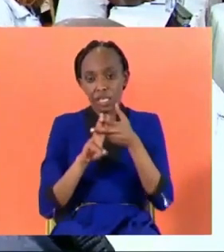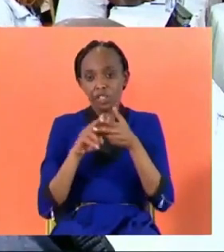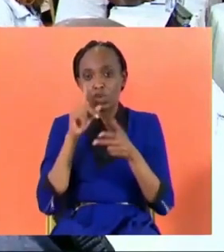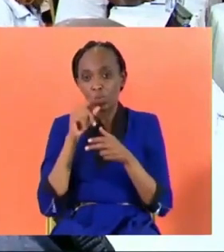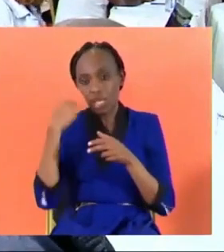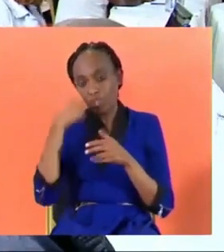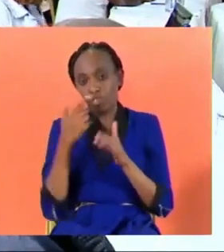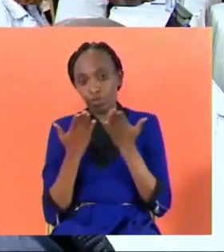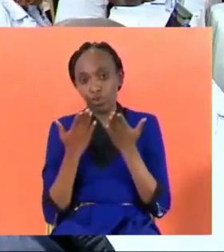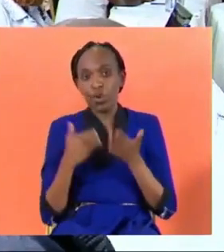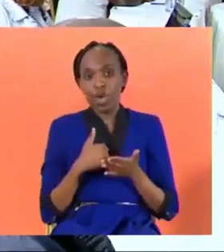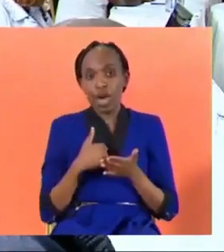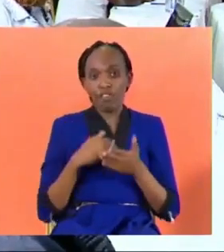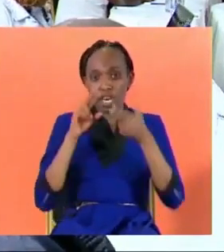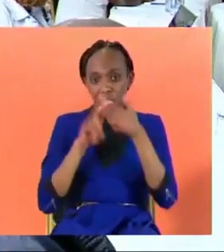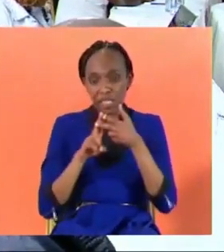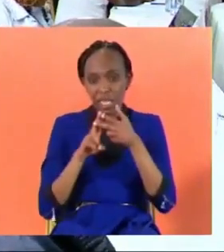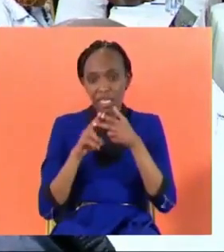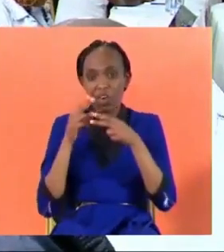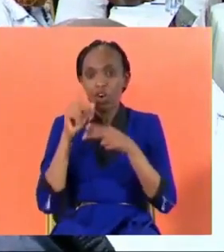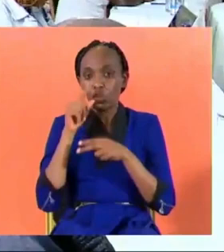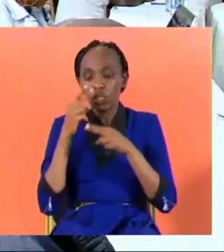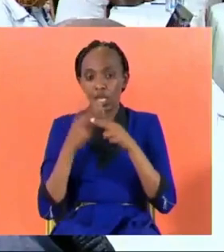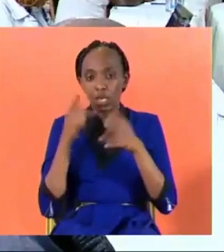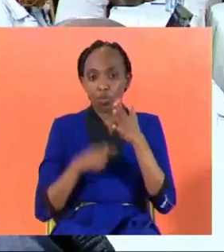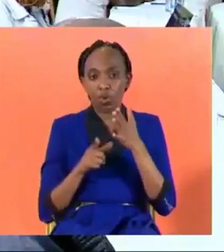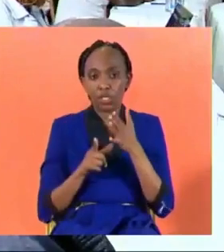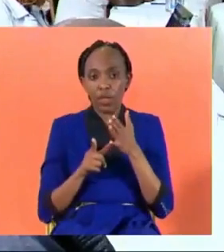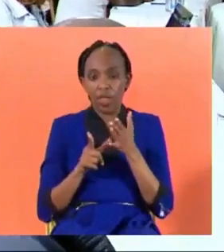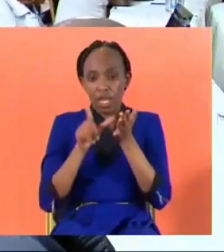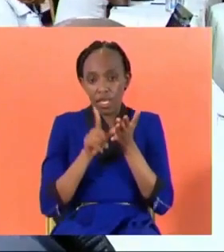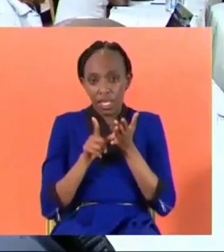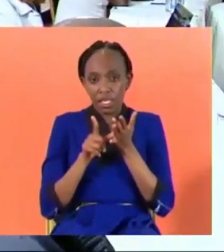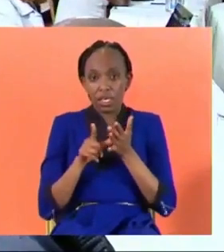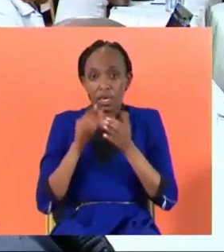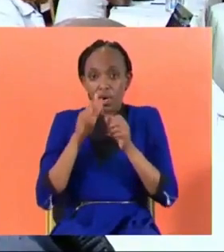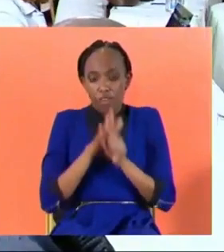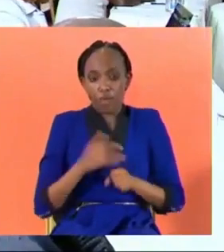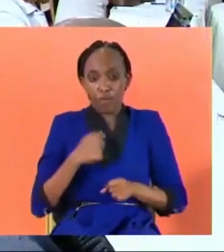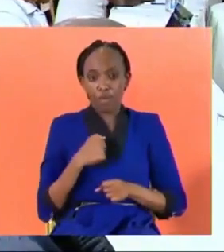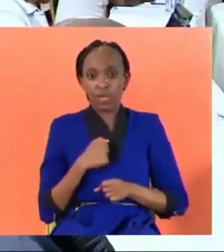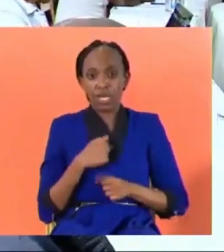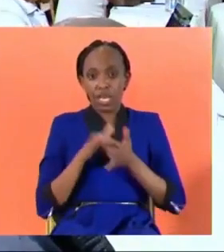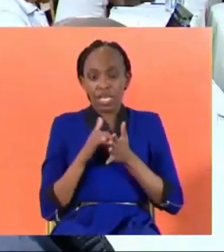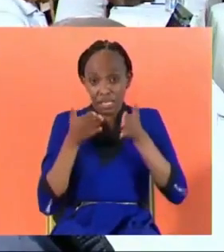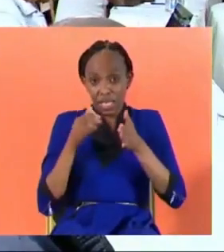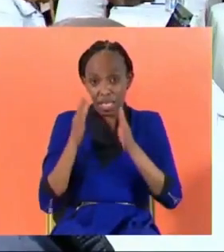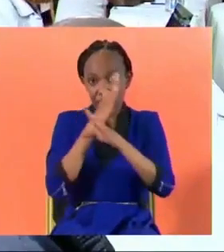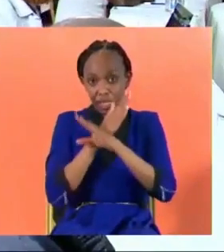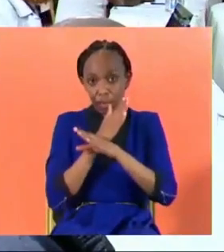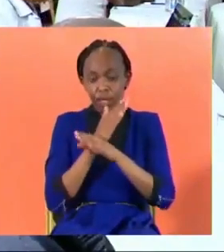and Facebook. We had a hashtag on Twitter called Debt Concerns Me, which was actually trending here in Zambia